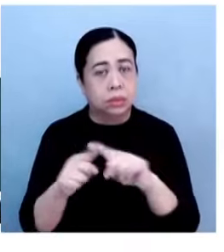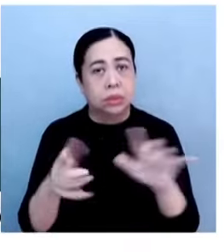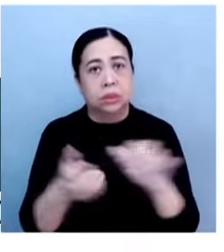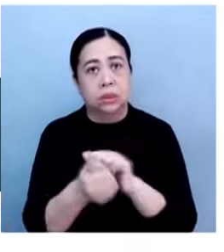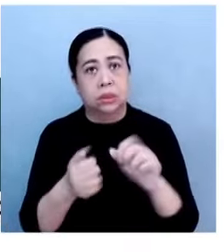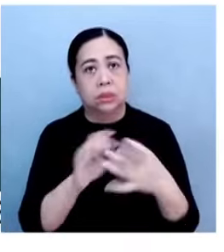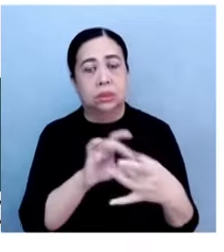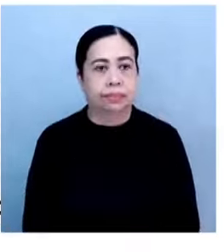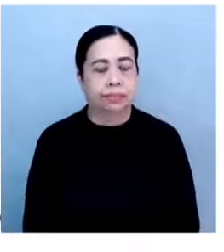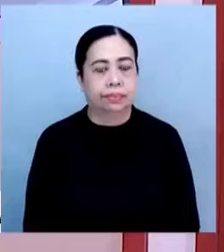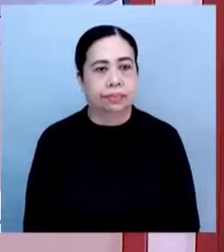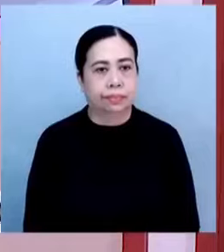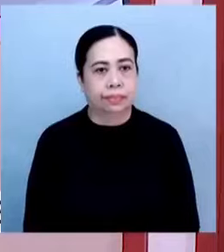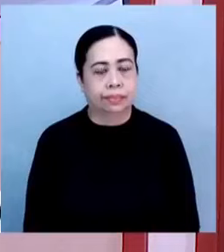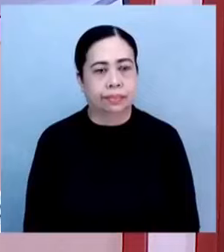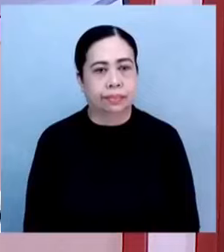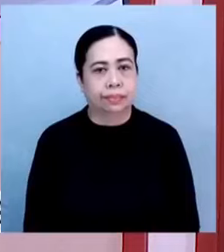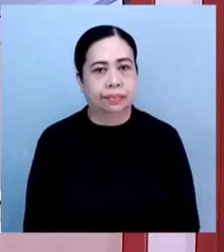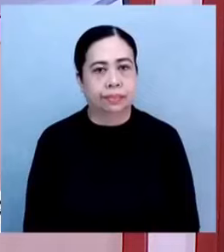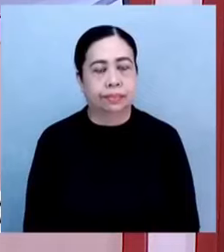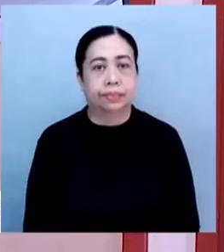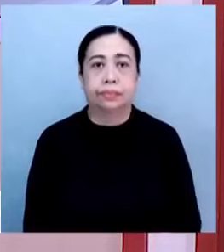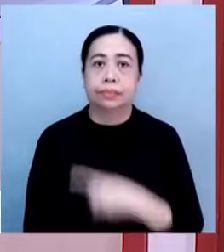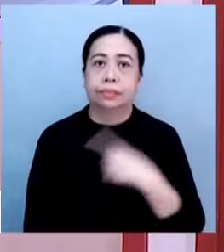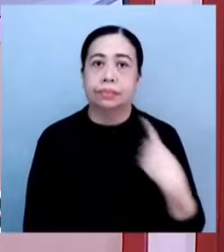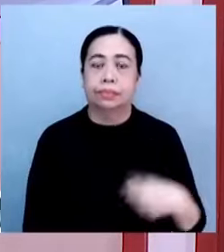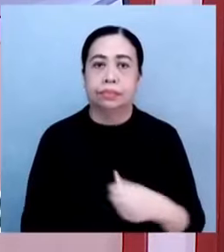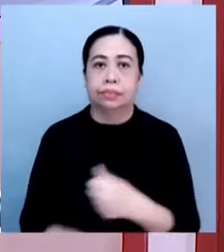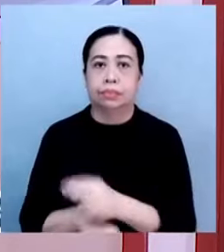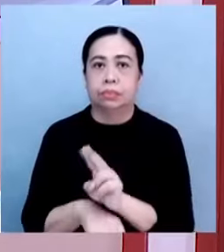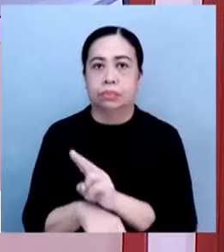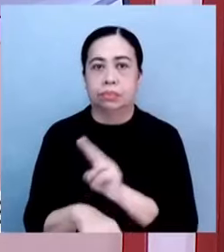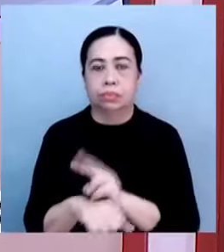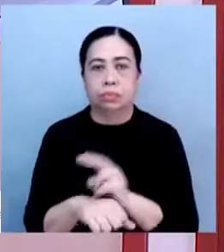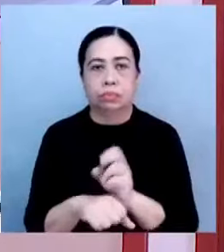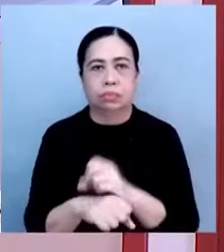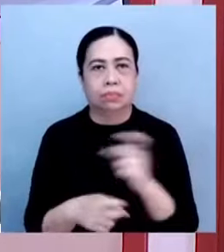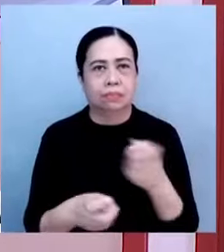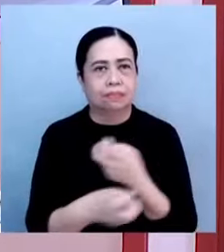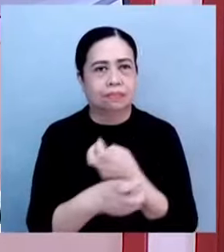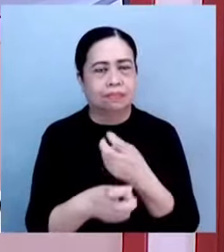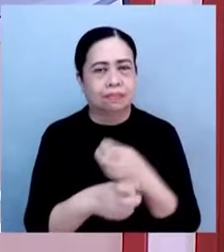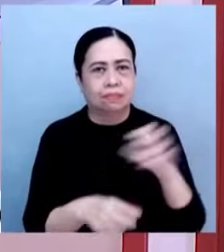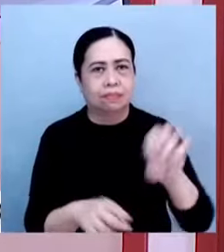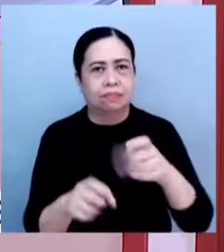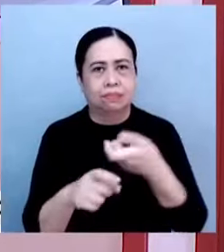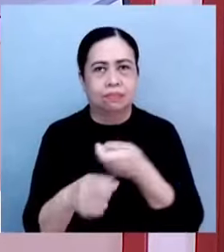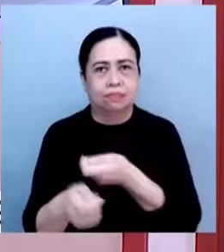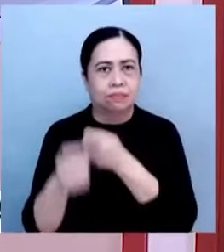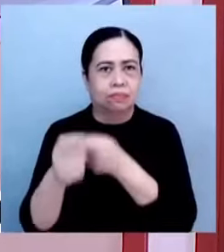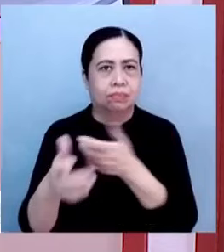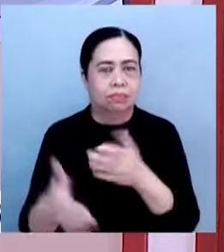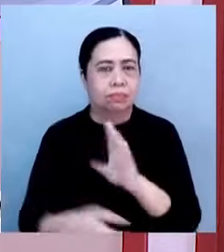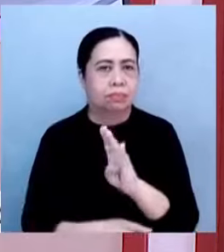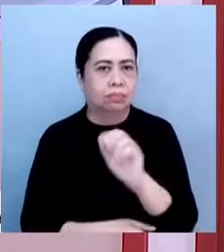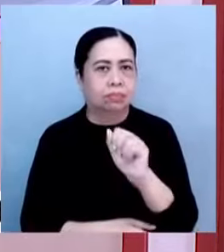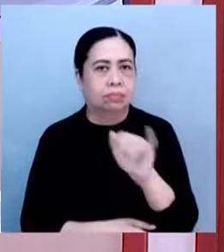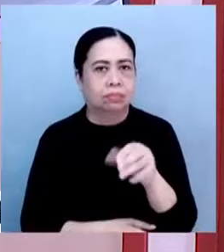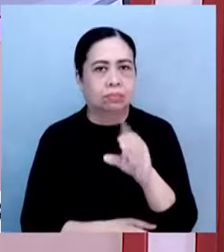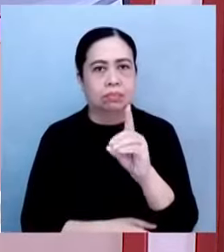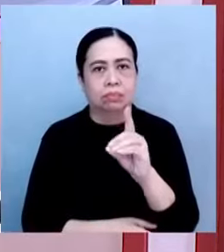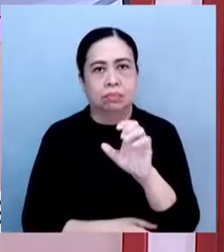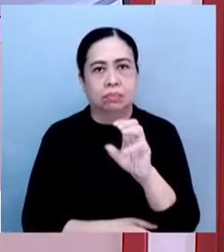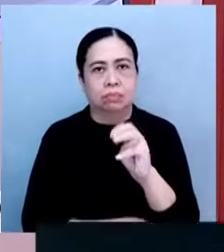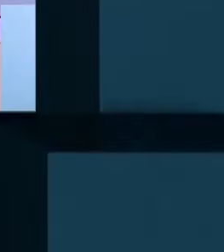relations. China accused of using cyanide to prevent Filipinos from fishing in Bajo del Masinloc. We have